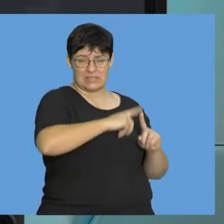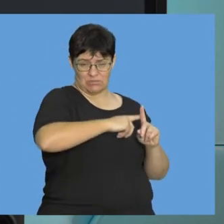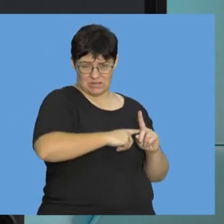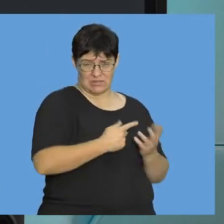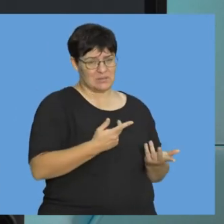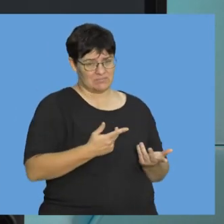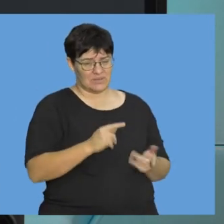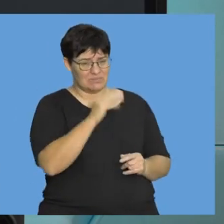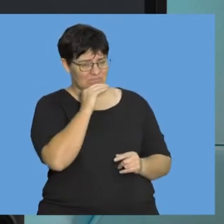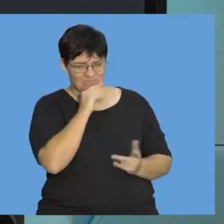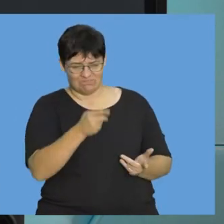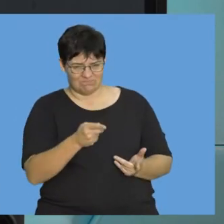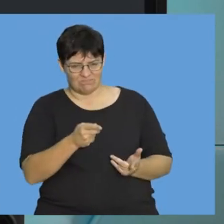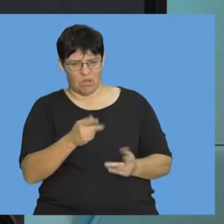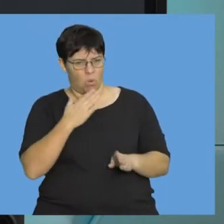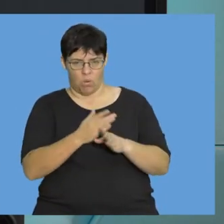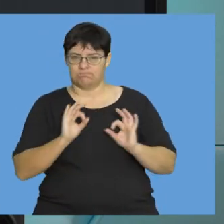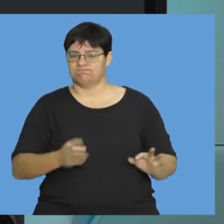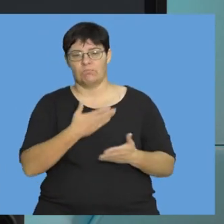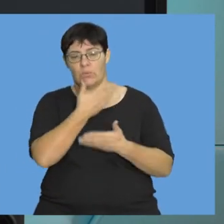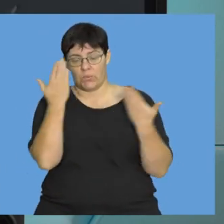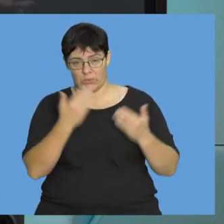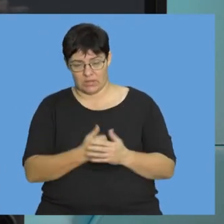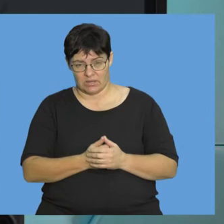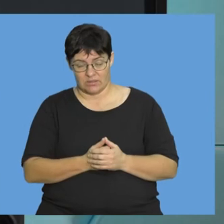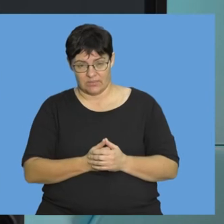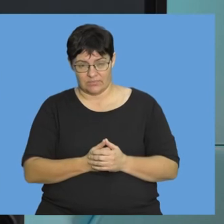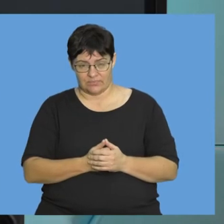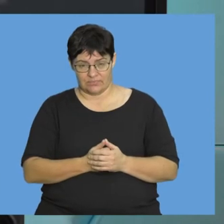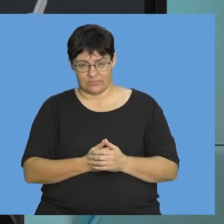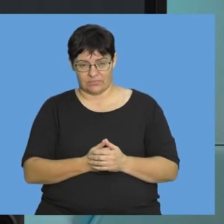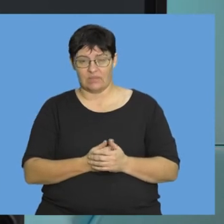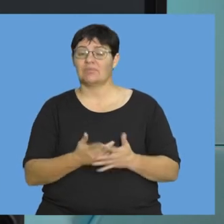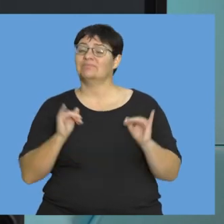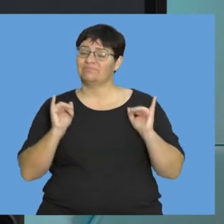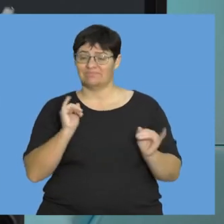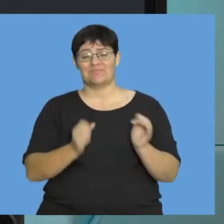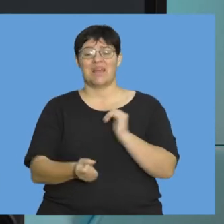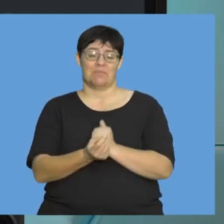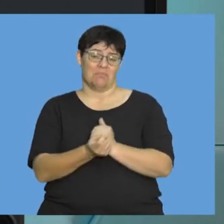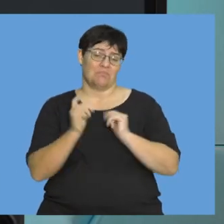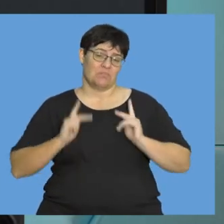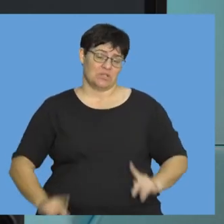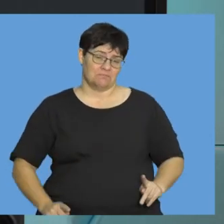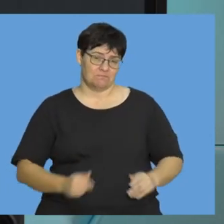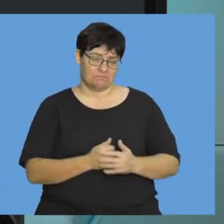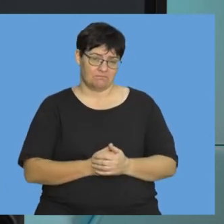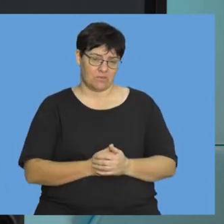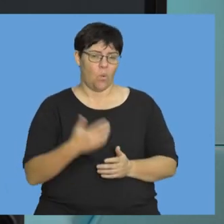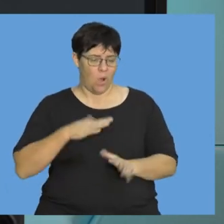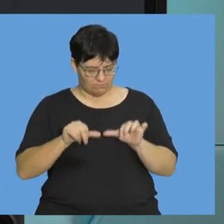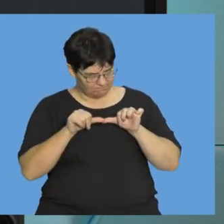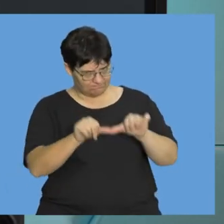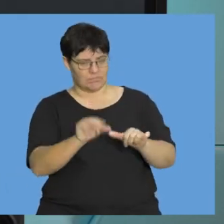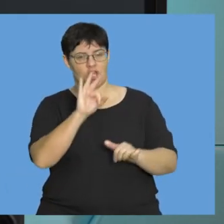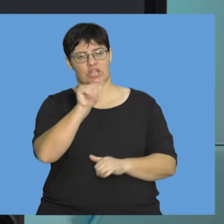very, very low one, things start to not work. And what happens? All right, serious things could happen to